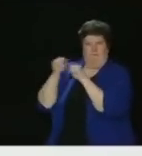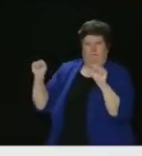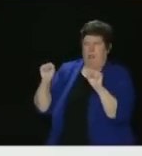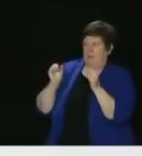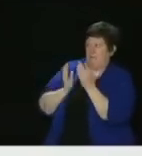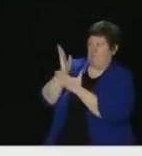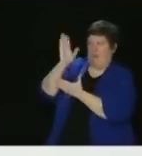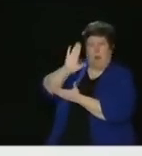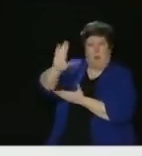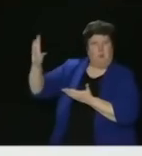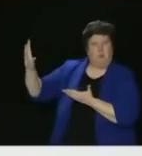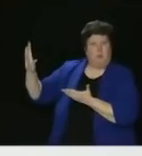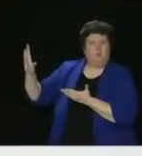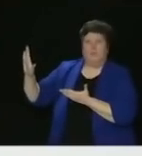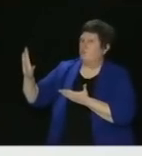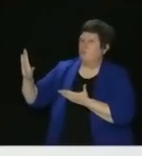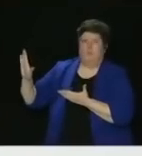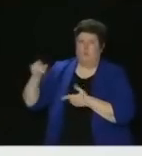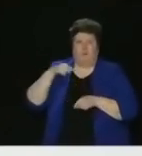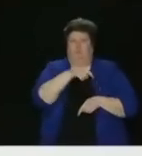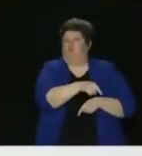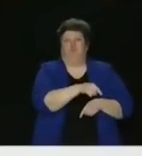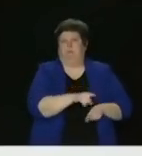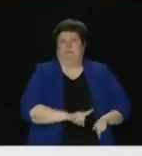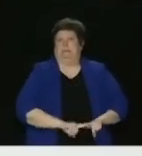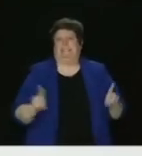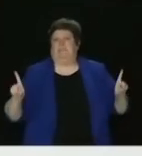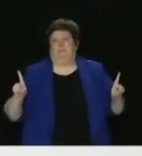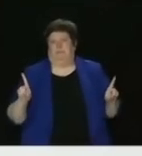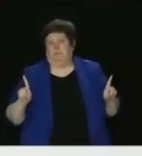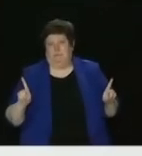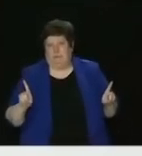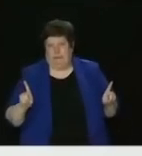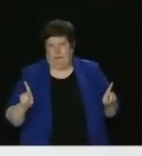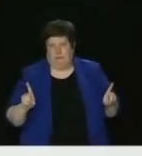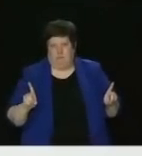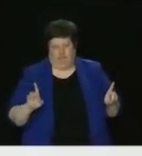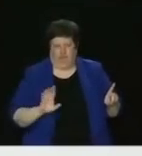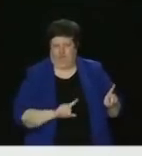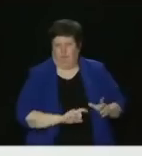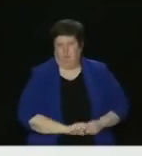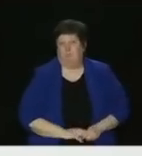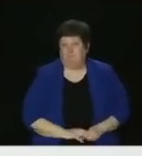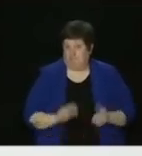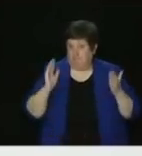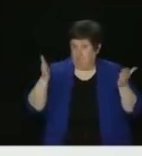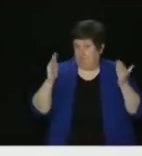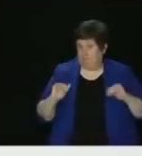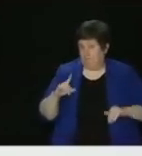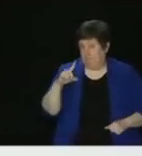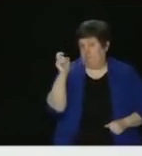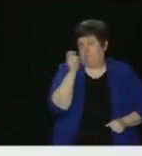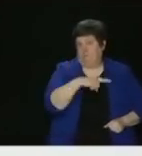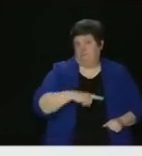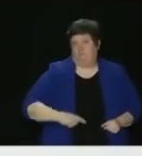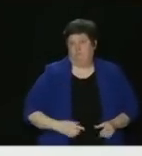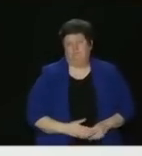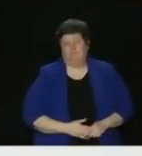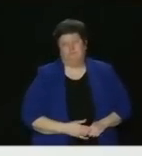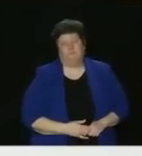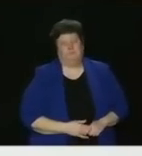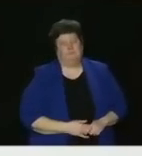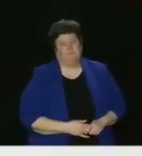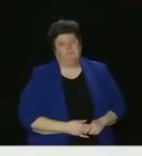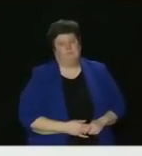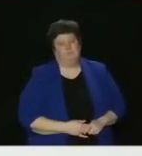laws and use illegal means to protest. Thank you. Merci. The next question is from, la prochaine question est